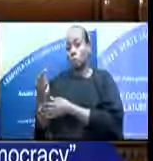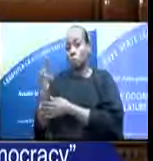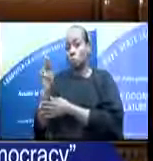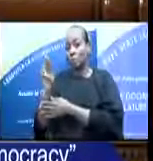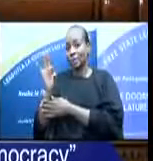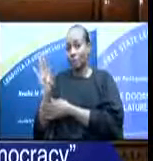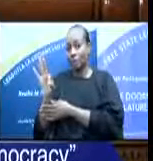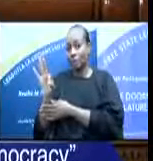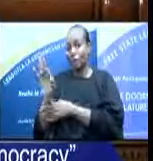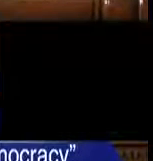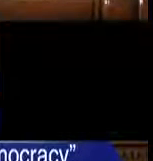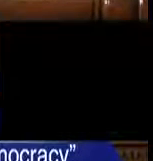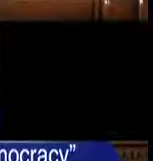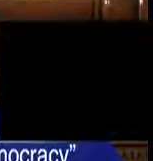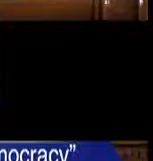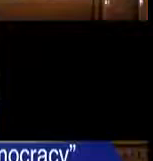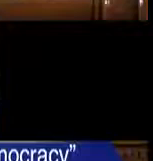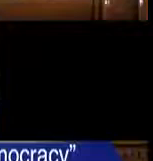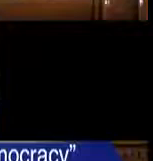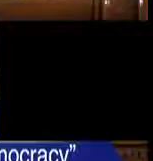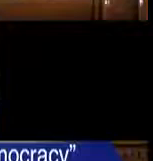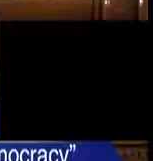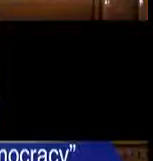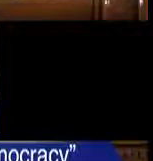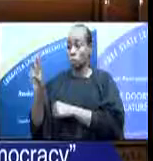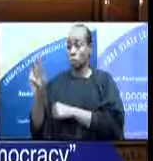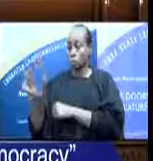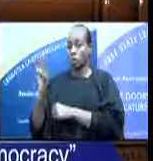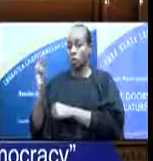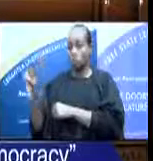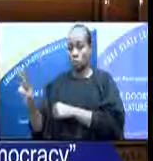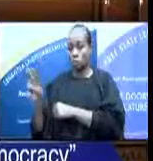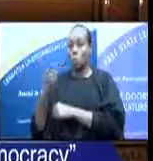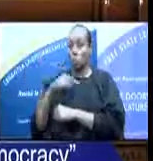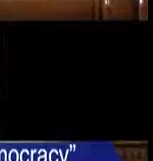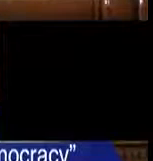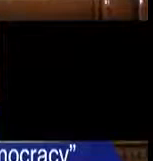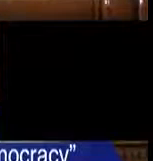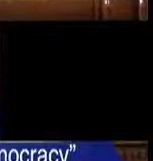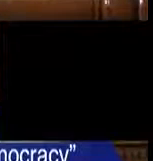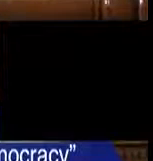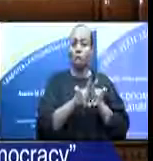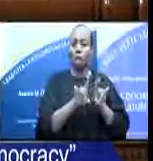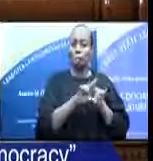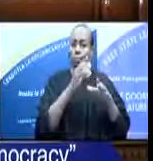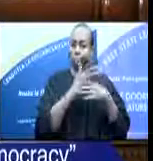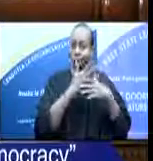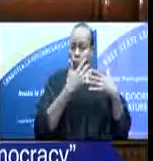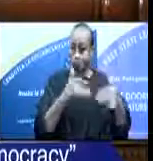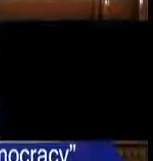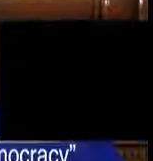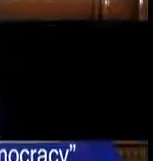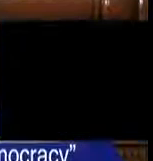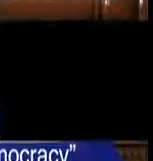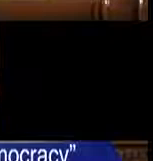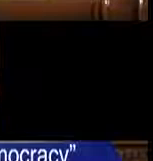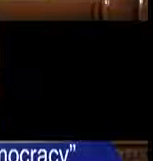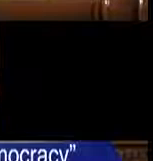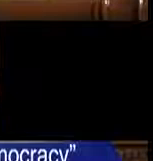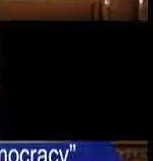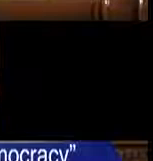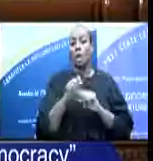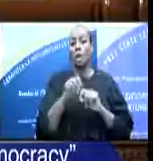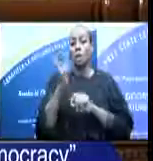116,023 in 2021-22. Well done, Me Monsensiu, the department ya hao. Honorable